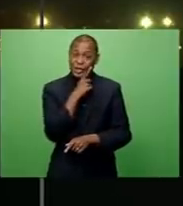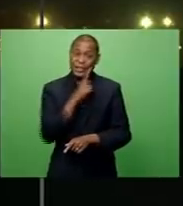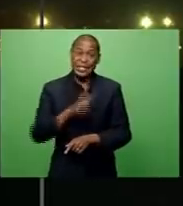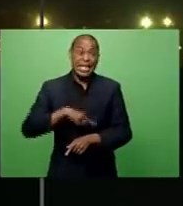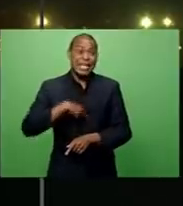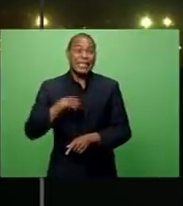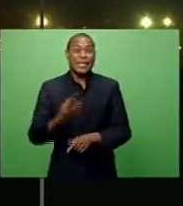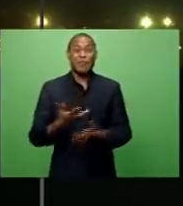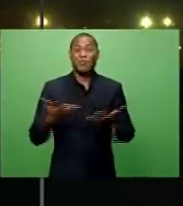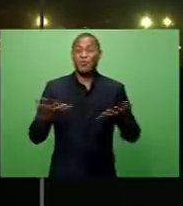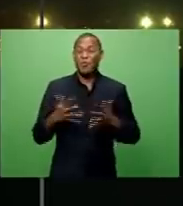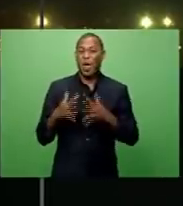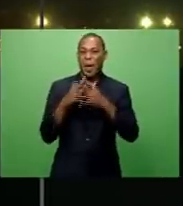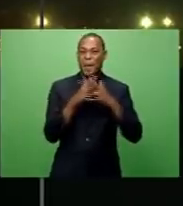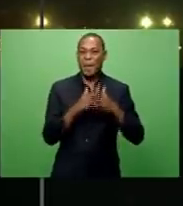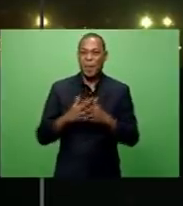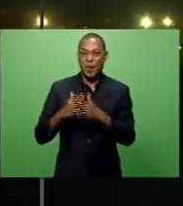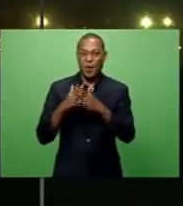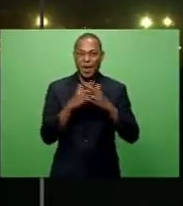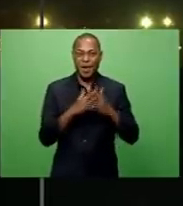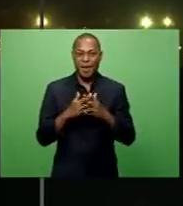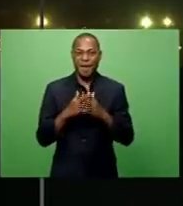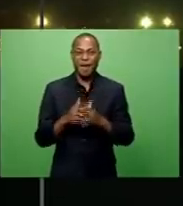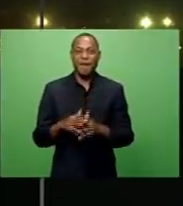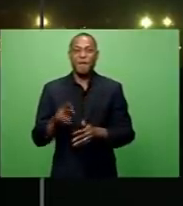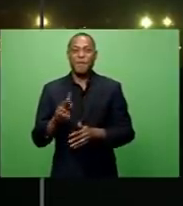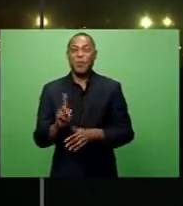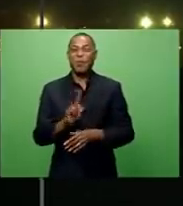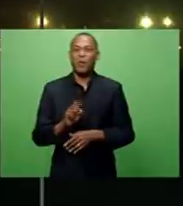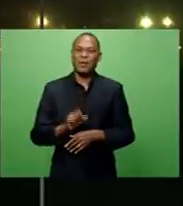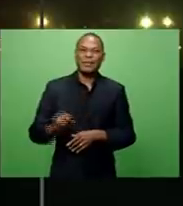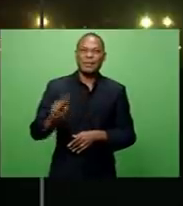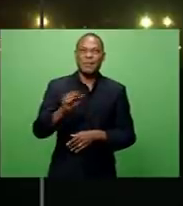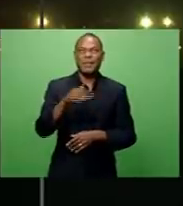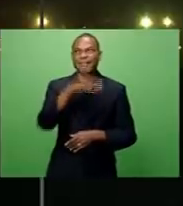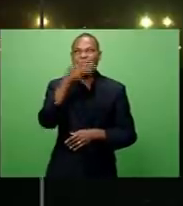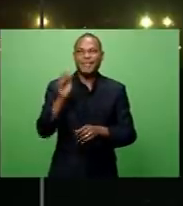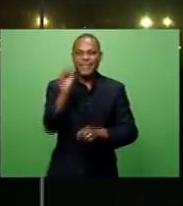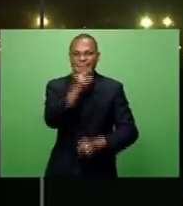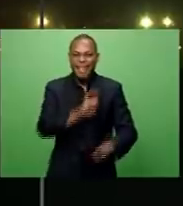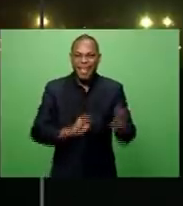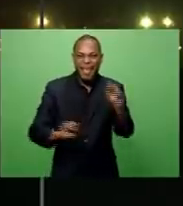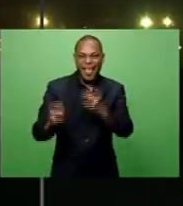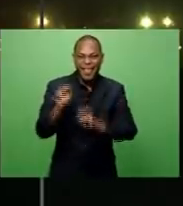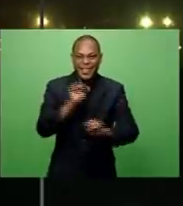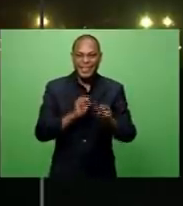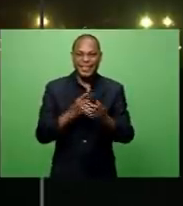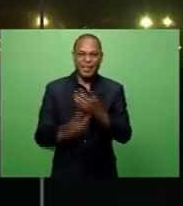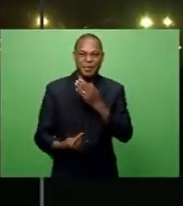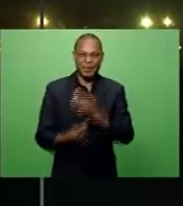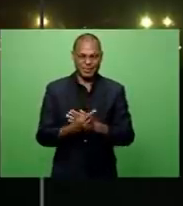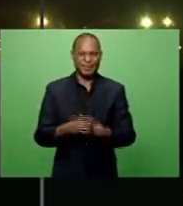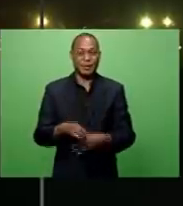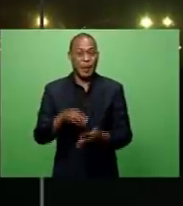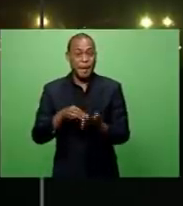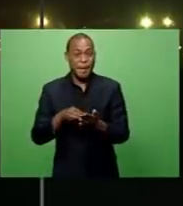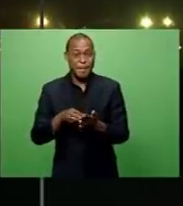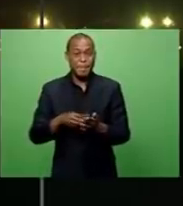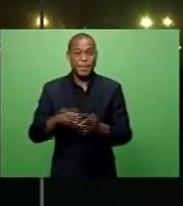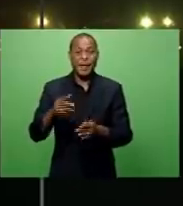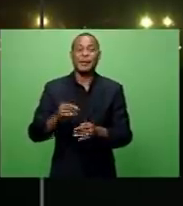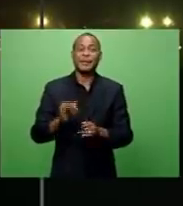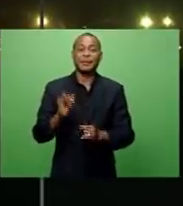in Alabama in the United States in efforts to develop young girls in science. Marking International Day of Women and Girls in